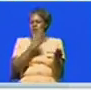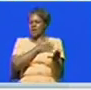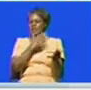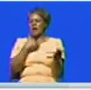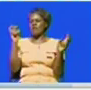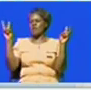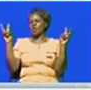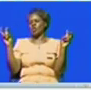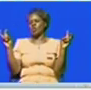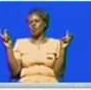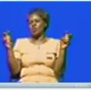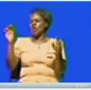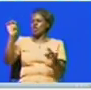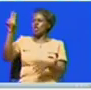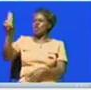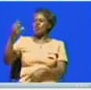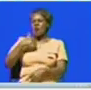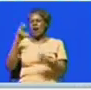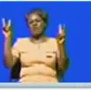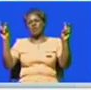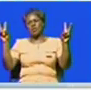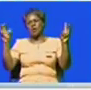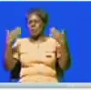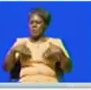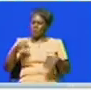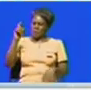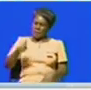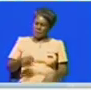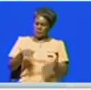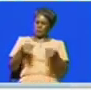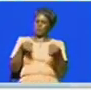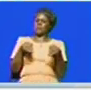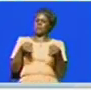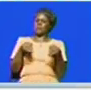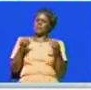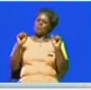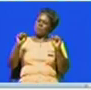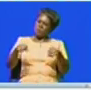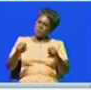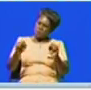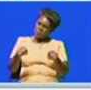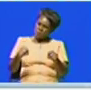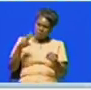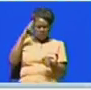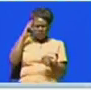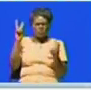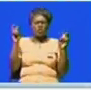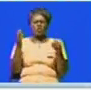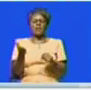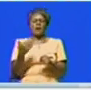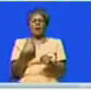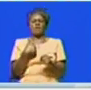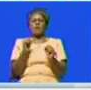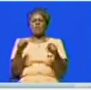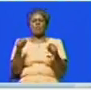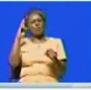issues, when the European Union has raised issues, people must step back and say, wait, is it possible there could be some reasonable issues here?